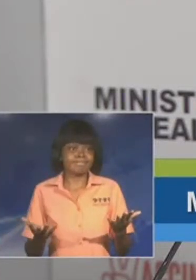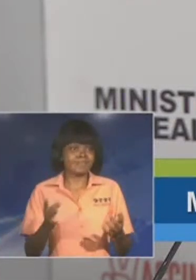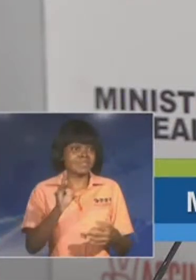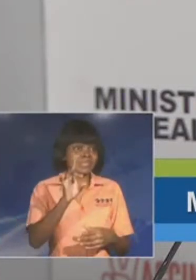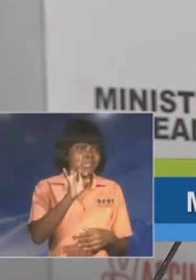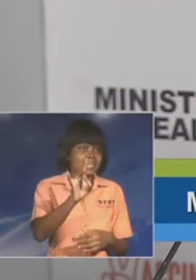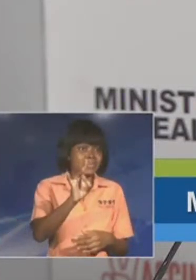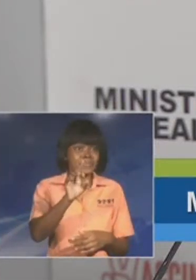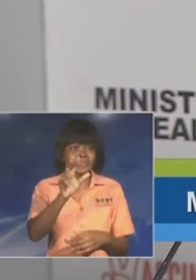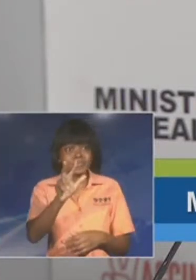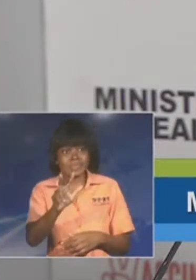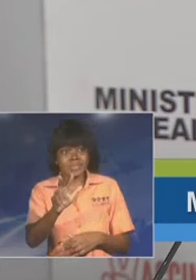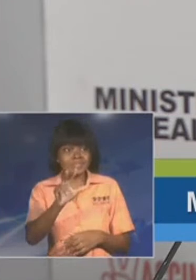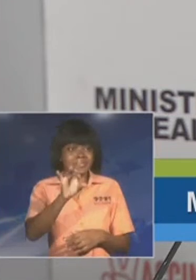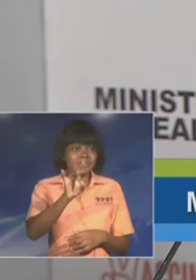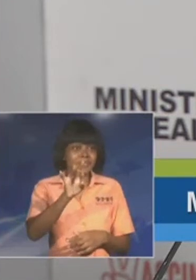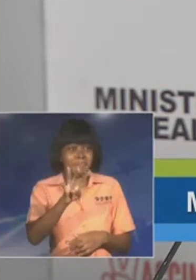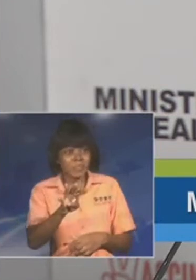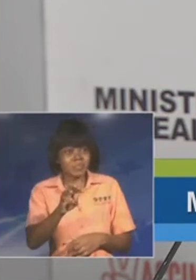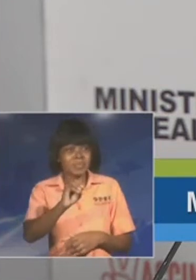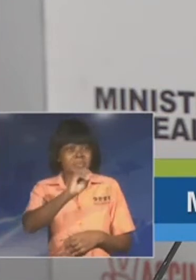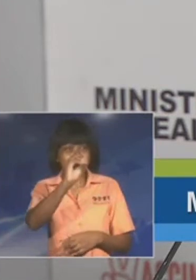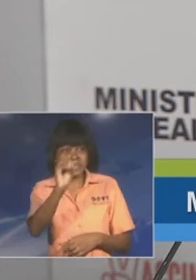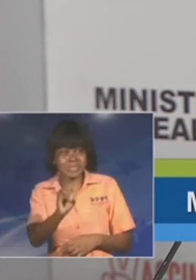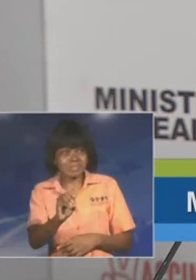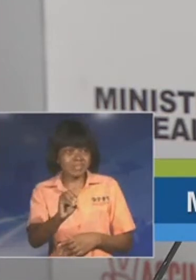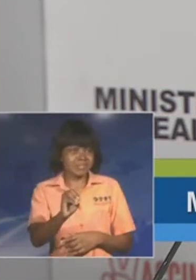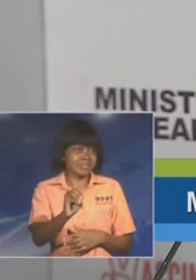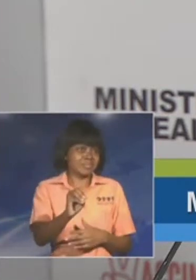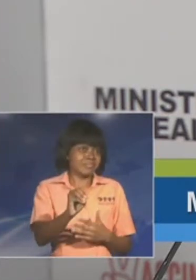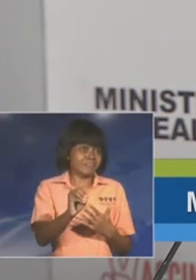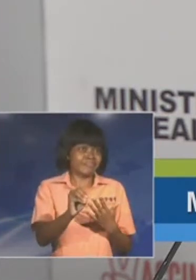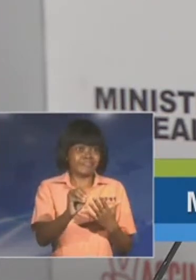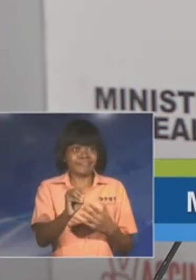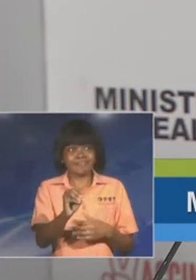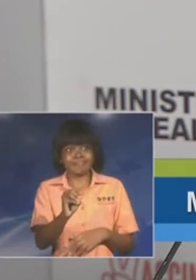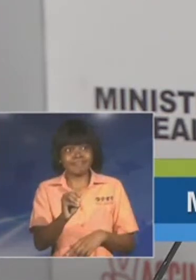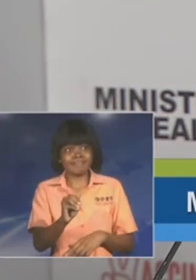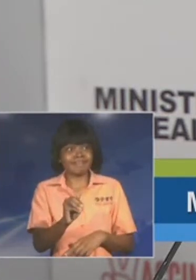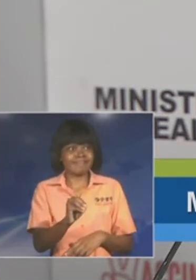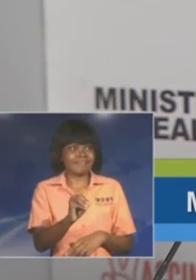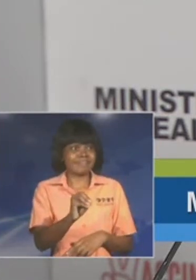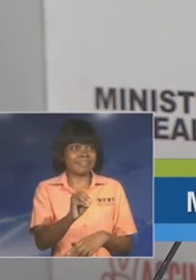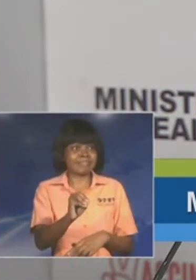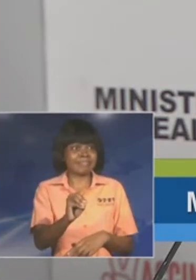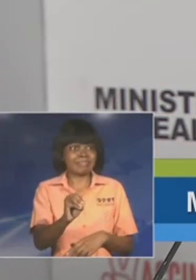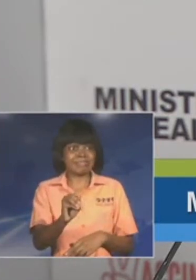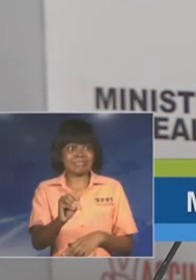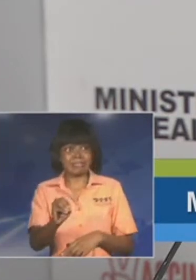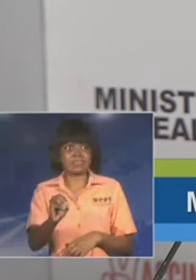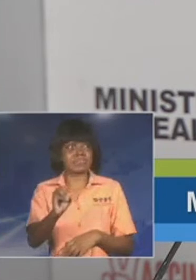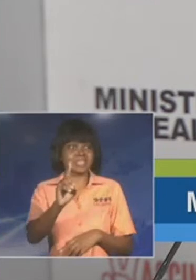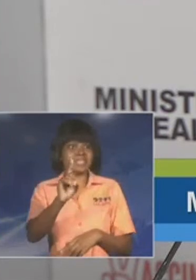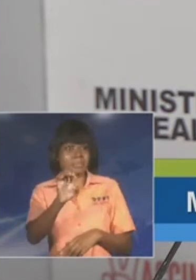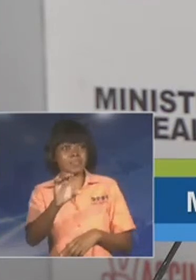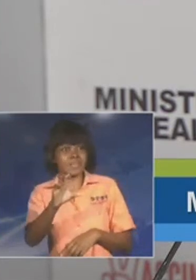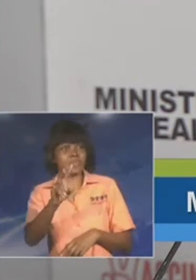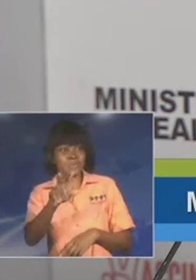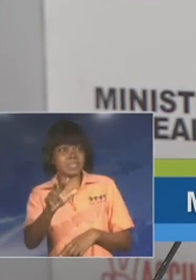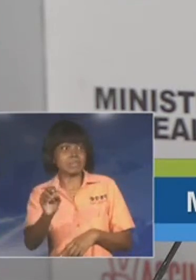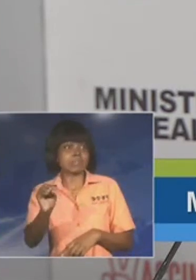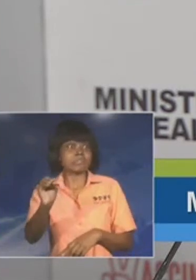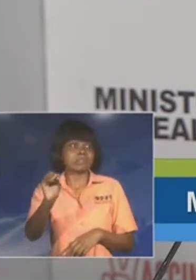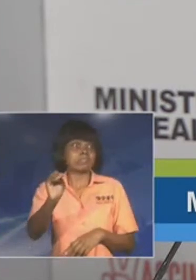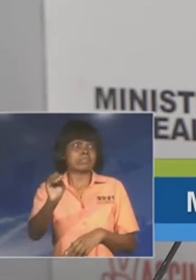83-84% hospital occupancy on December 23rd, 2021, which was the peak,